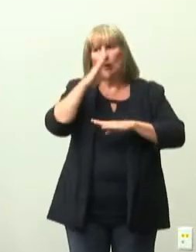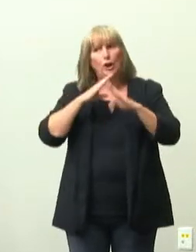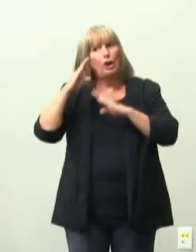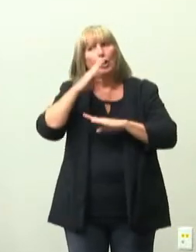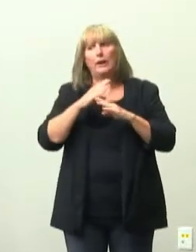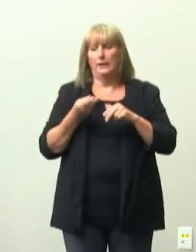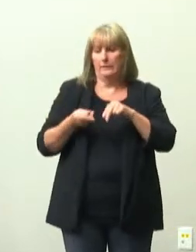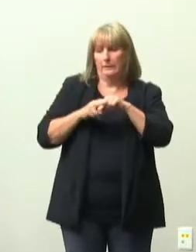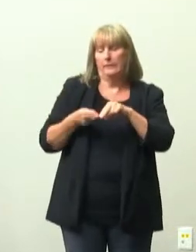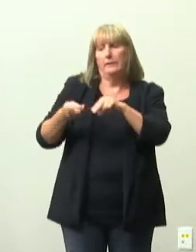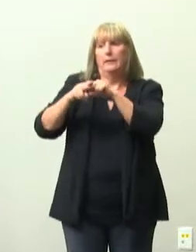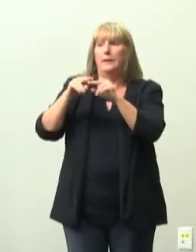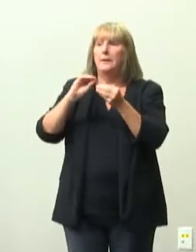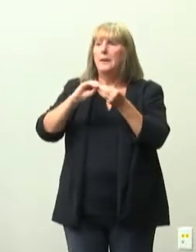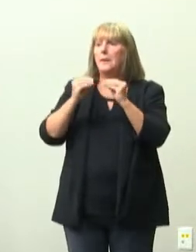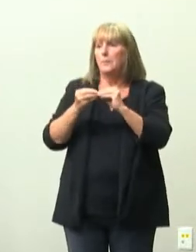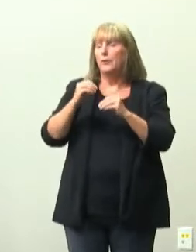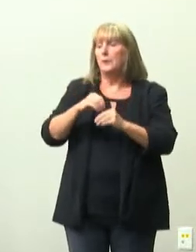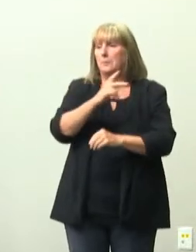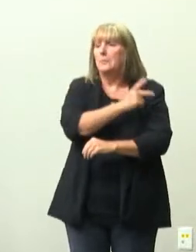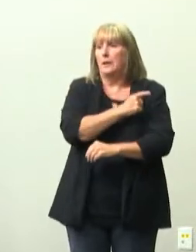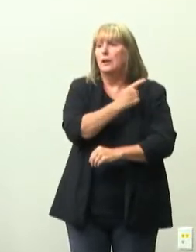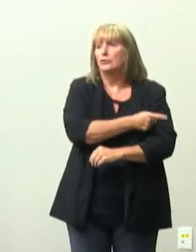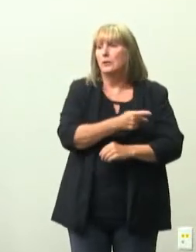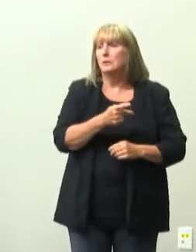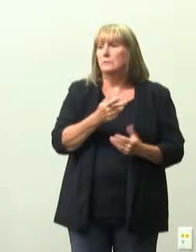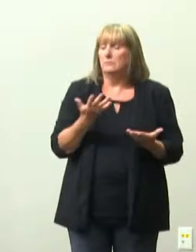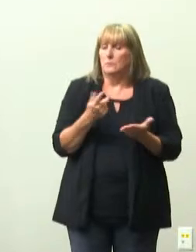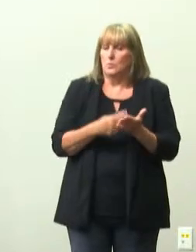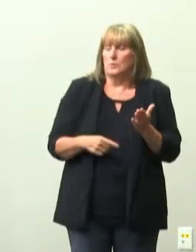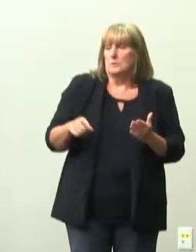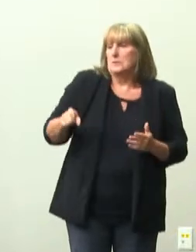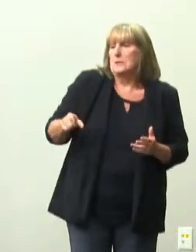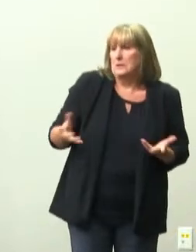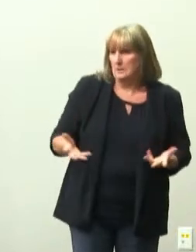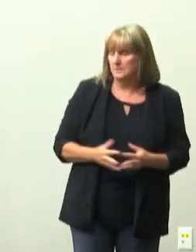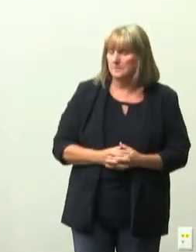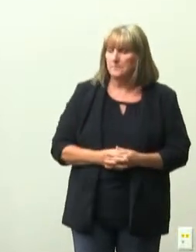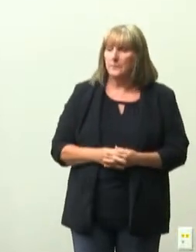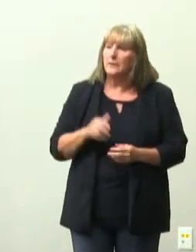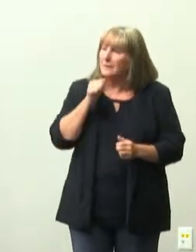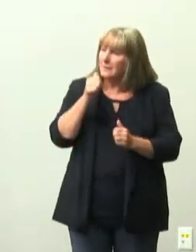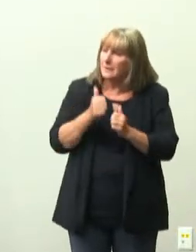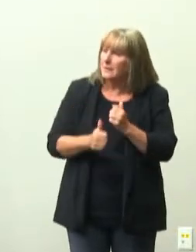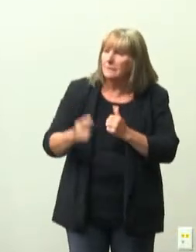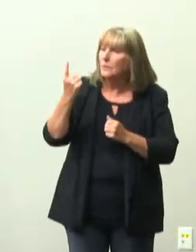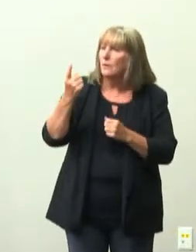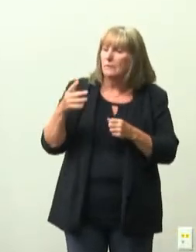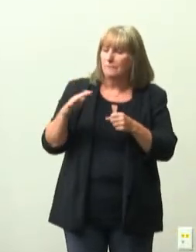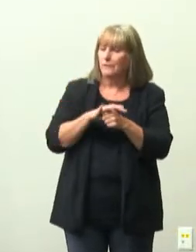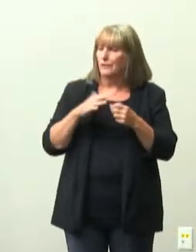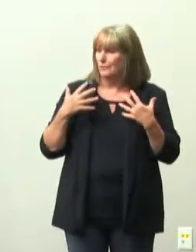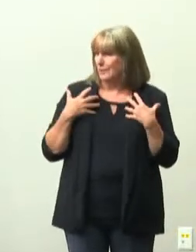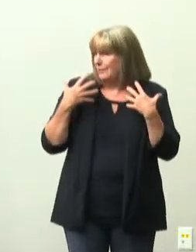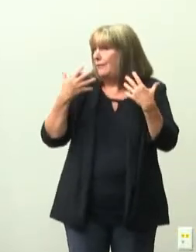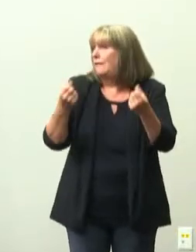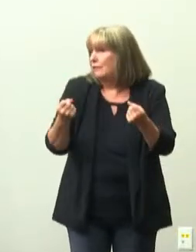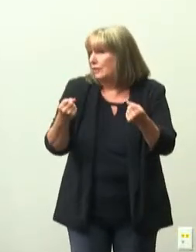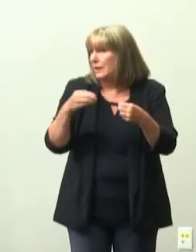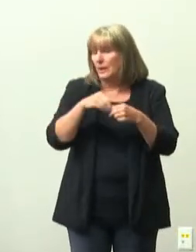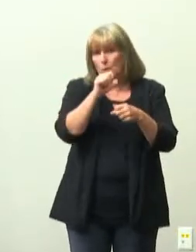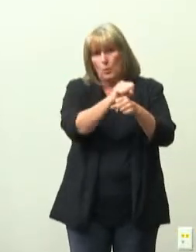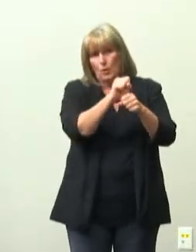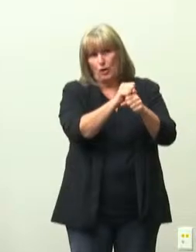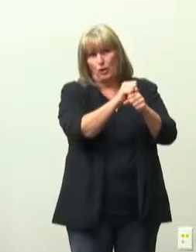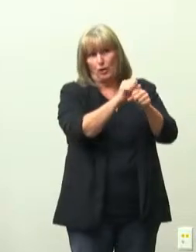the increase in patients and what's needed. And not everybody's fully recovered in the